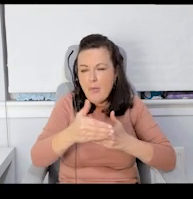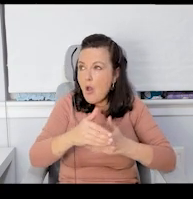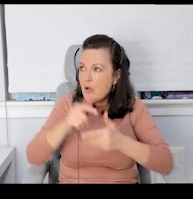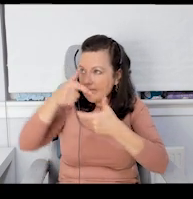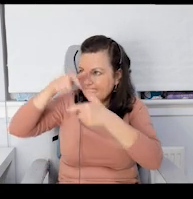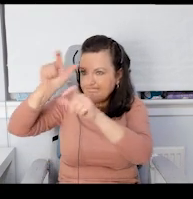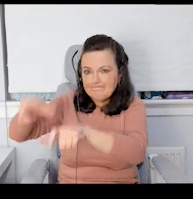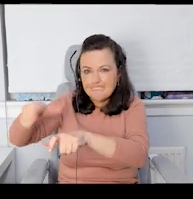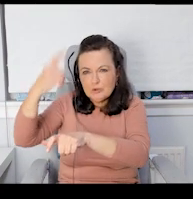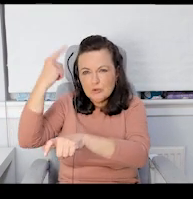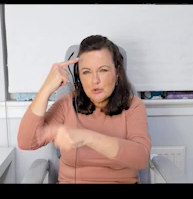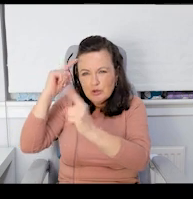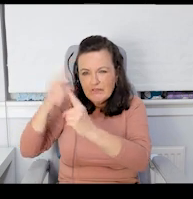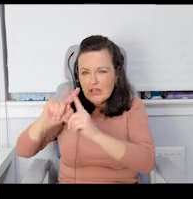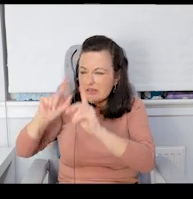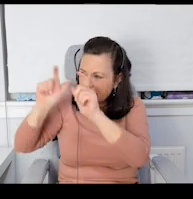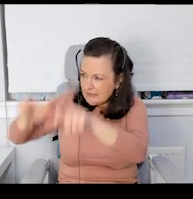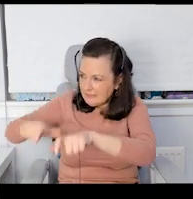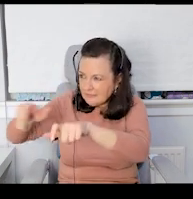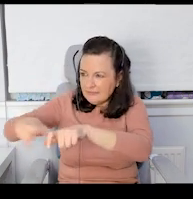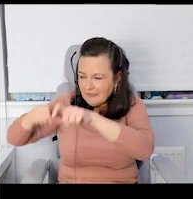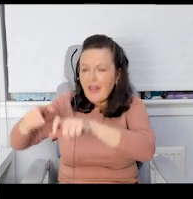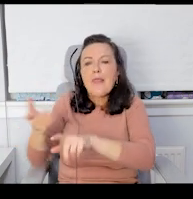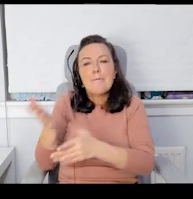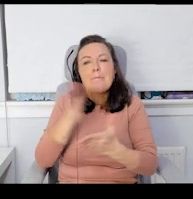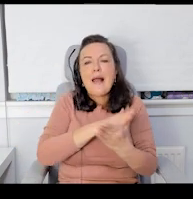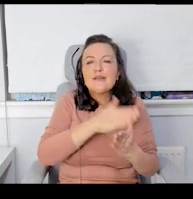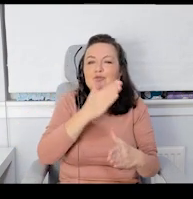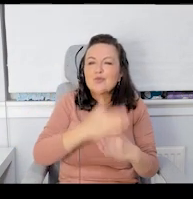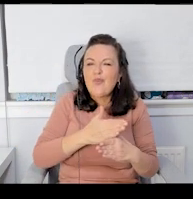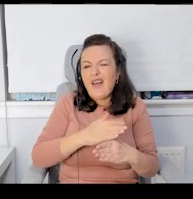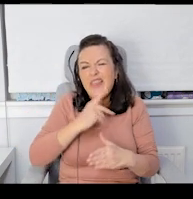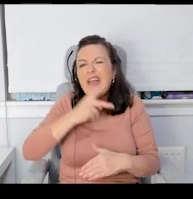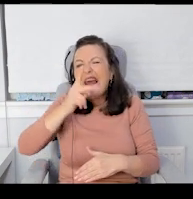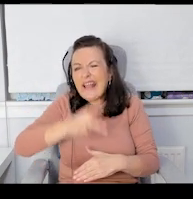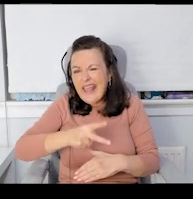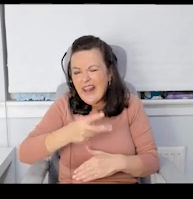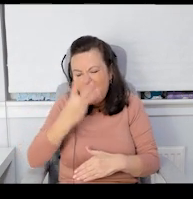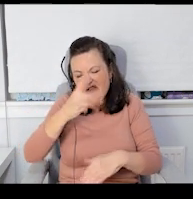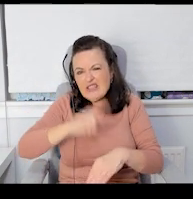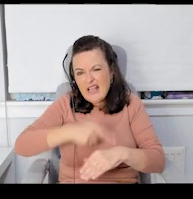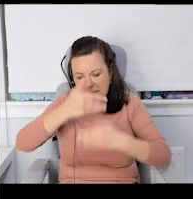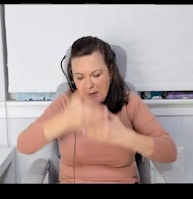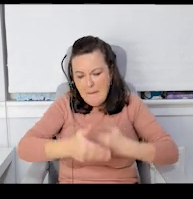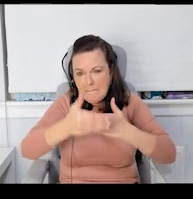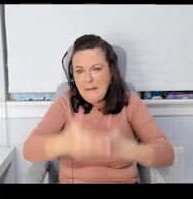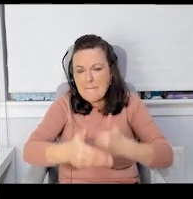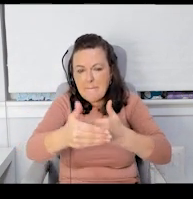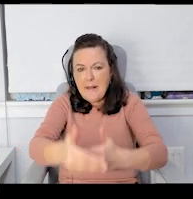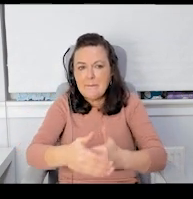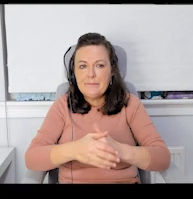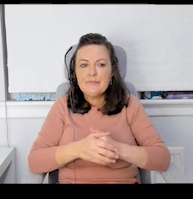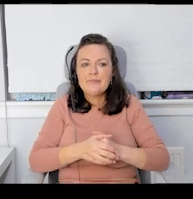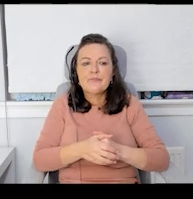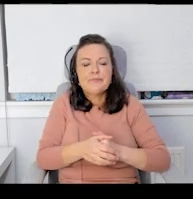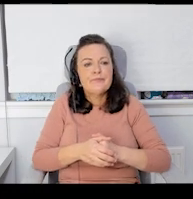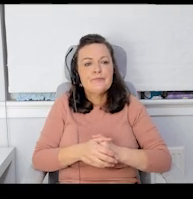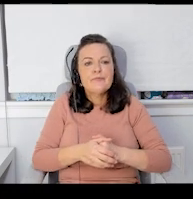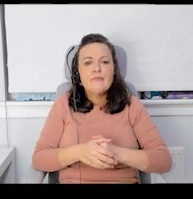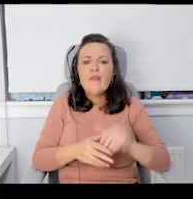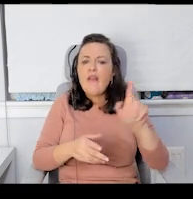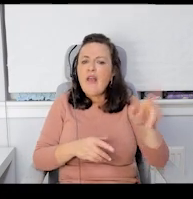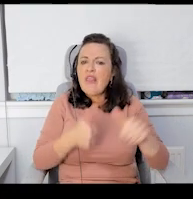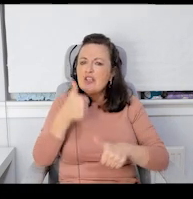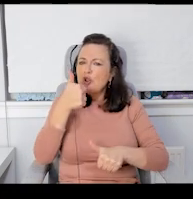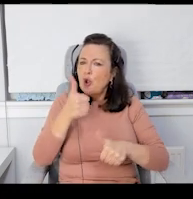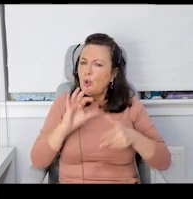how mine worked. Thanks, Bethany. And I suppose that just back to the point, you know, that the apprenticeships, the frameworks are different,